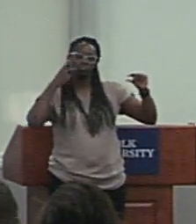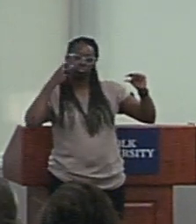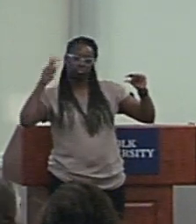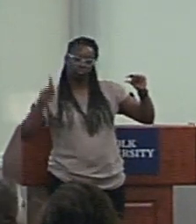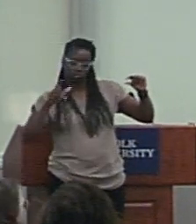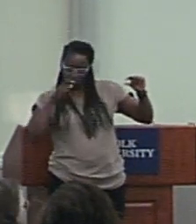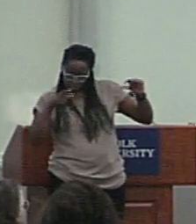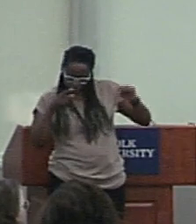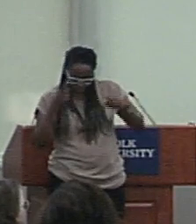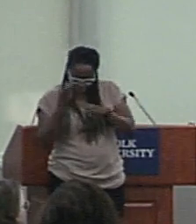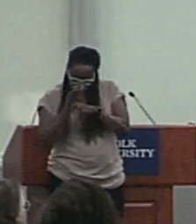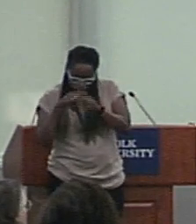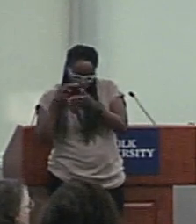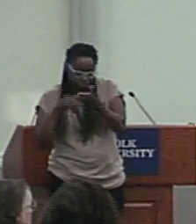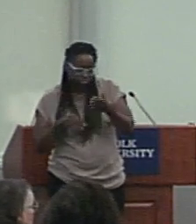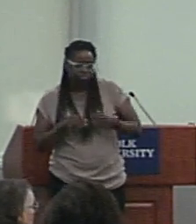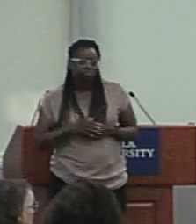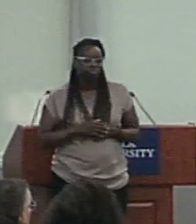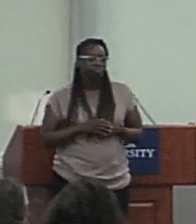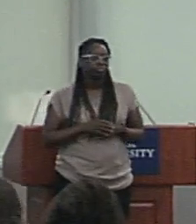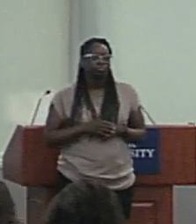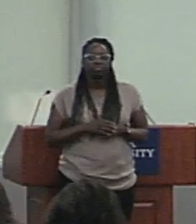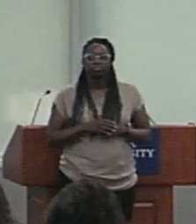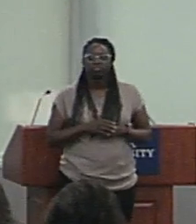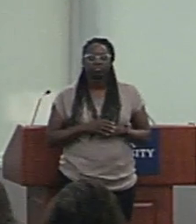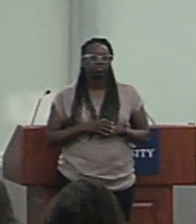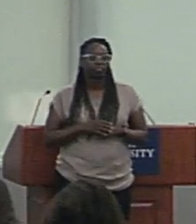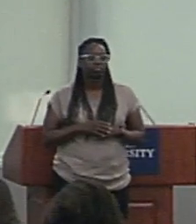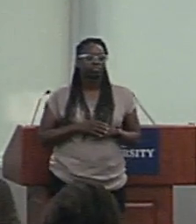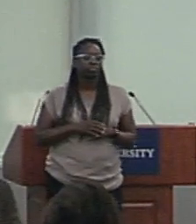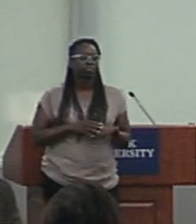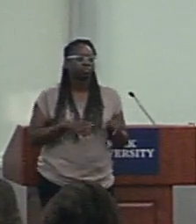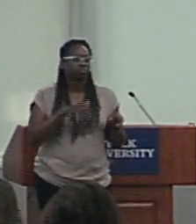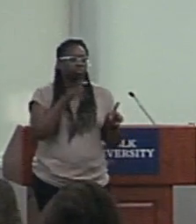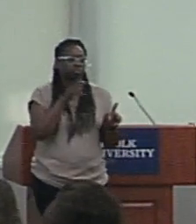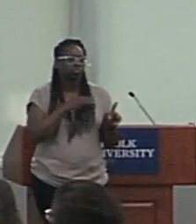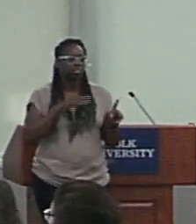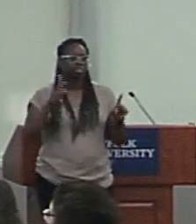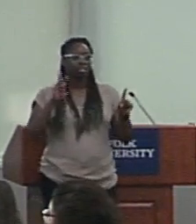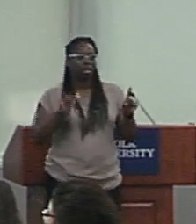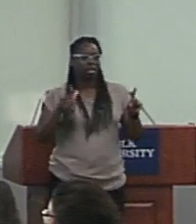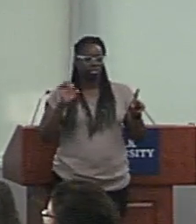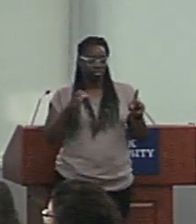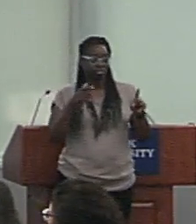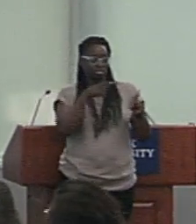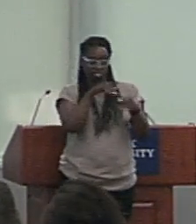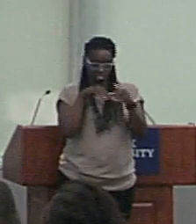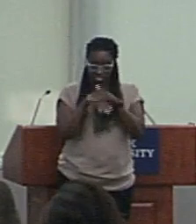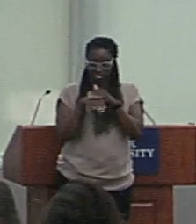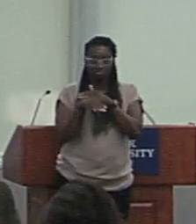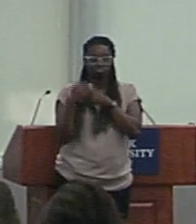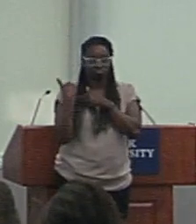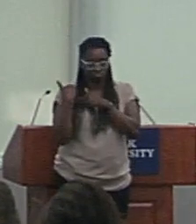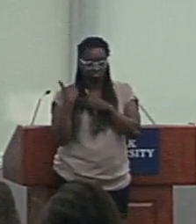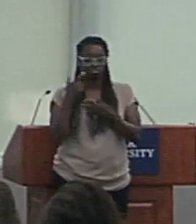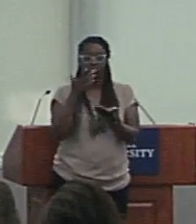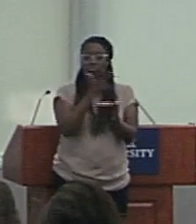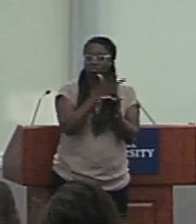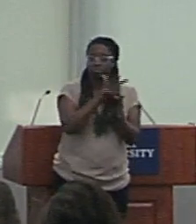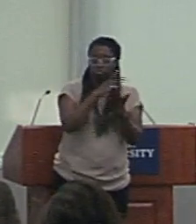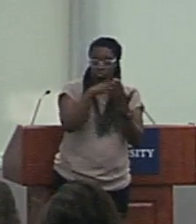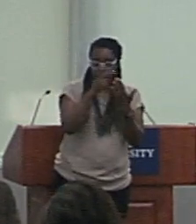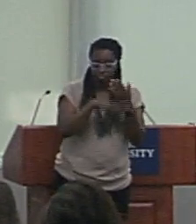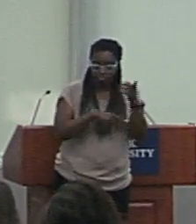Kylie is also here. Kylie Potter is our staff person who runs the accessible parking program. The parking program installs spaces for